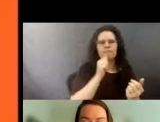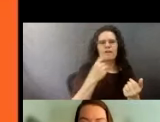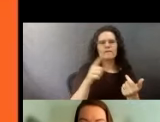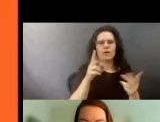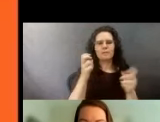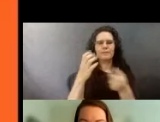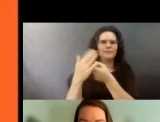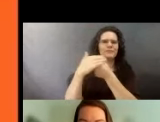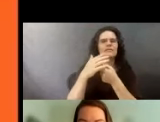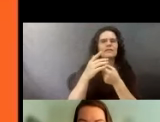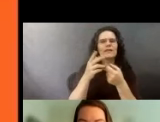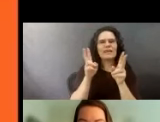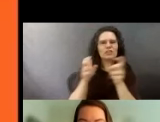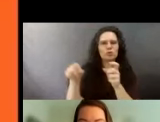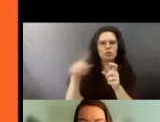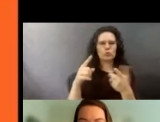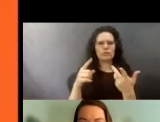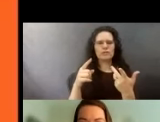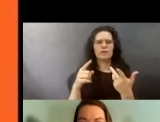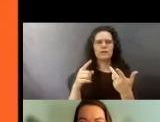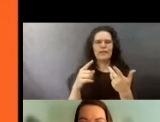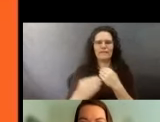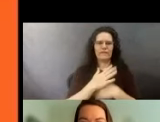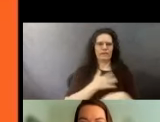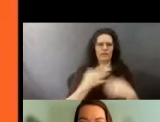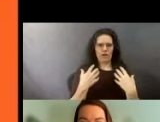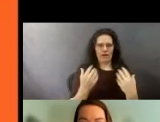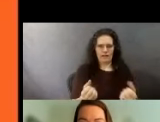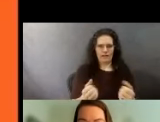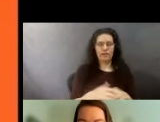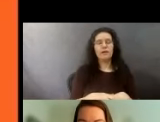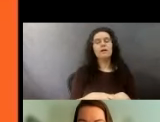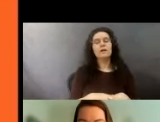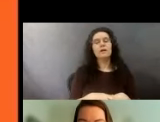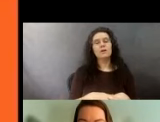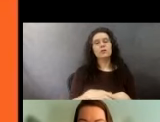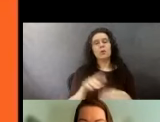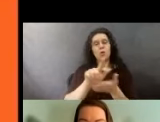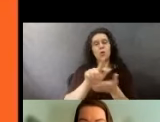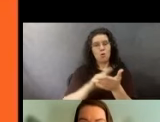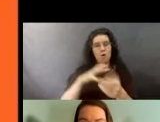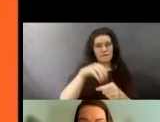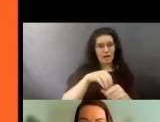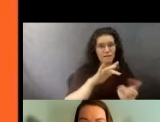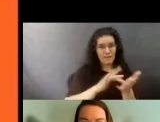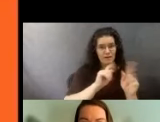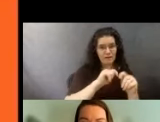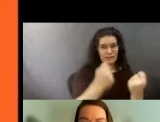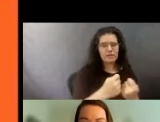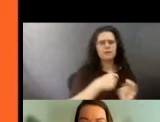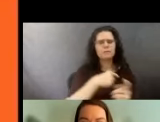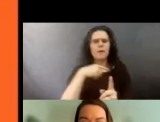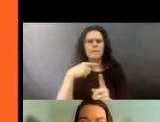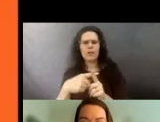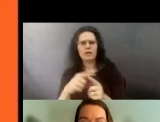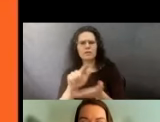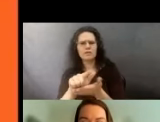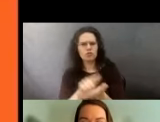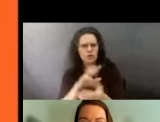into trainings. So you have lawyers, for example, helping those CHWs or staff that are engaging